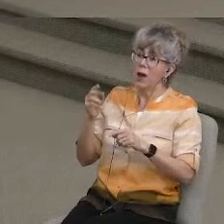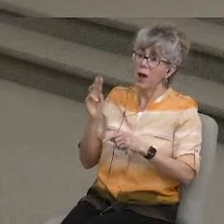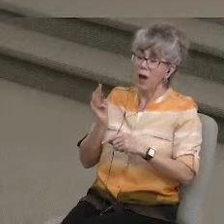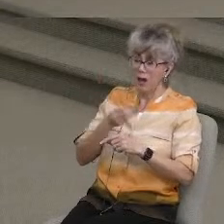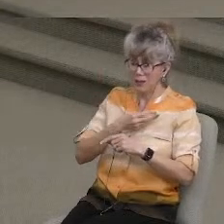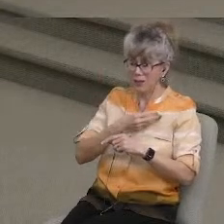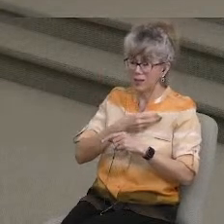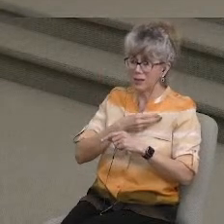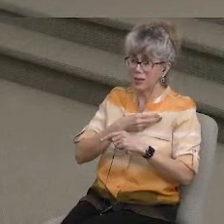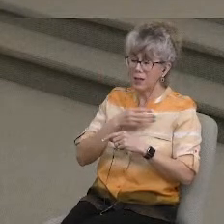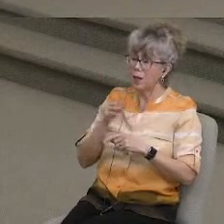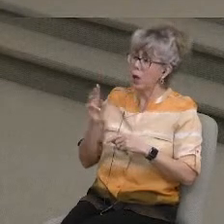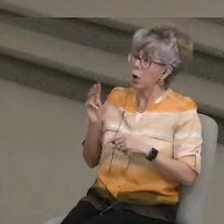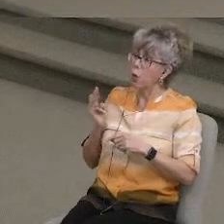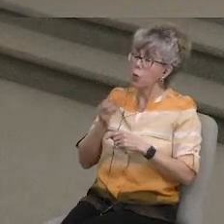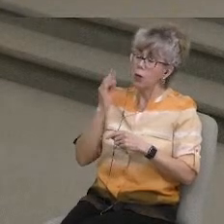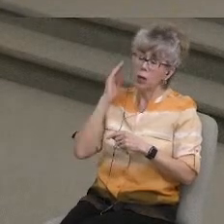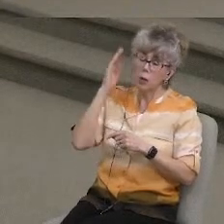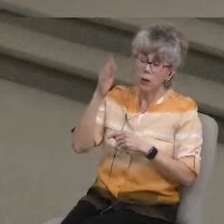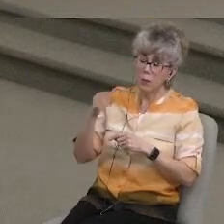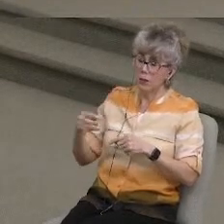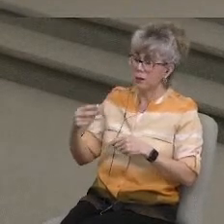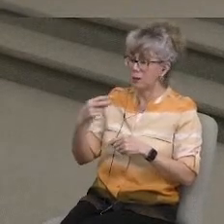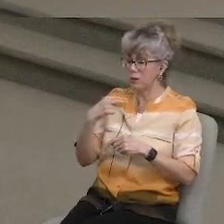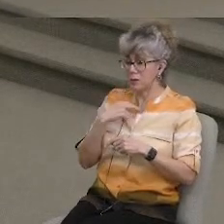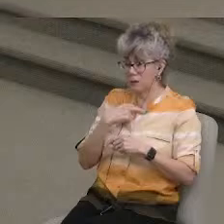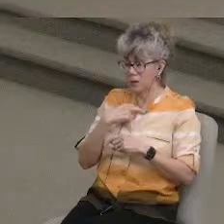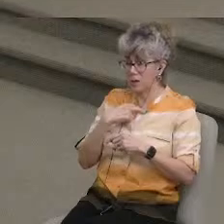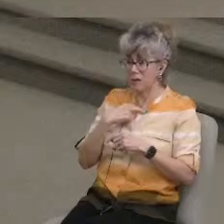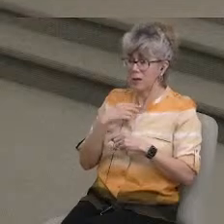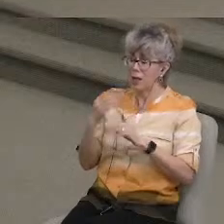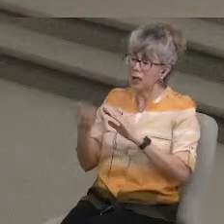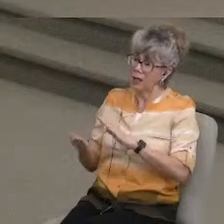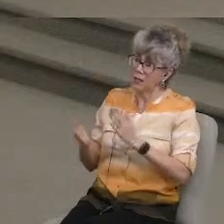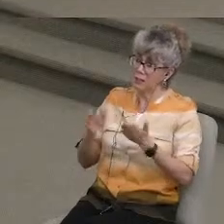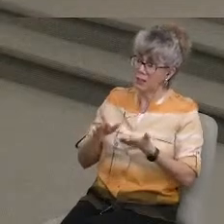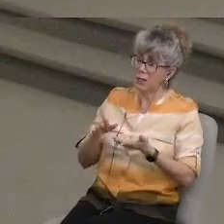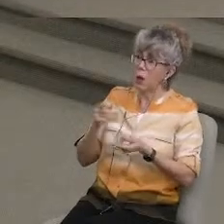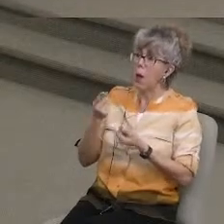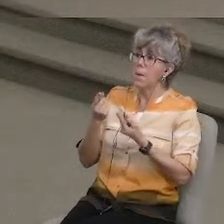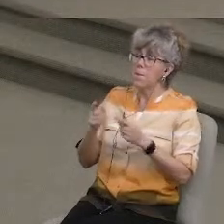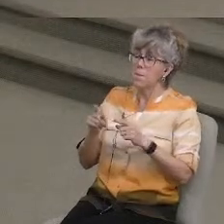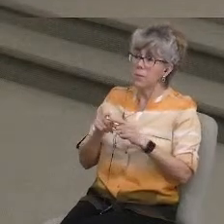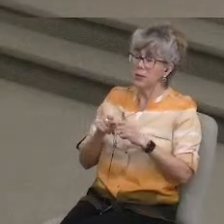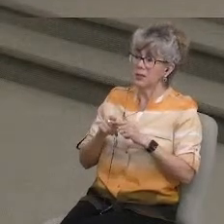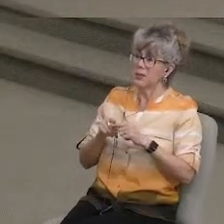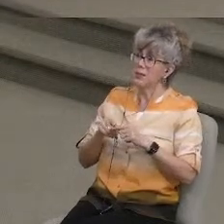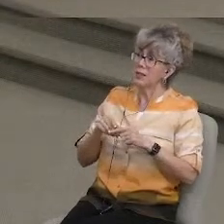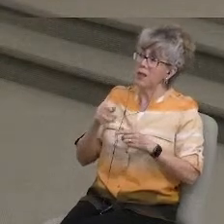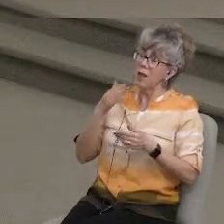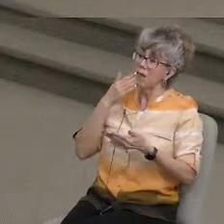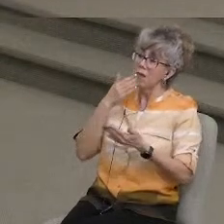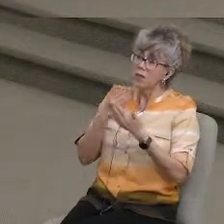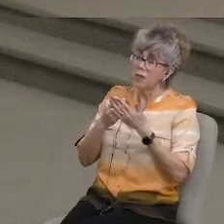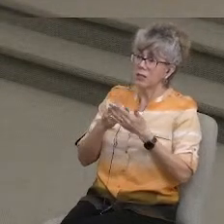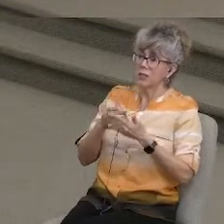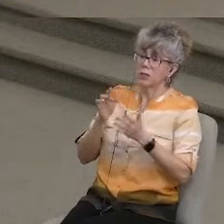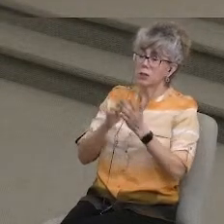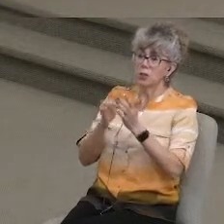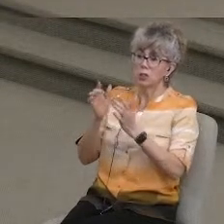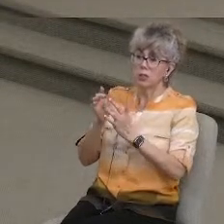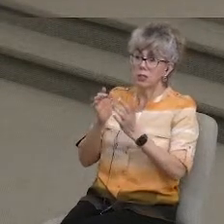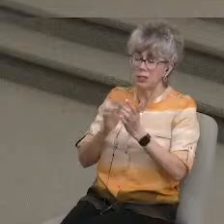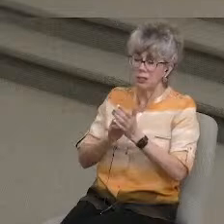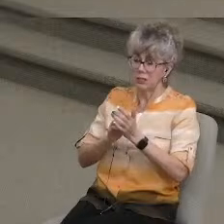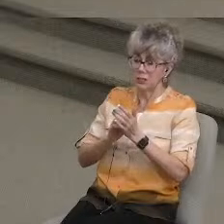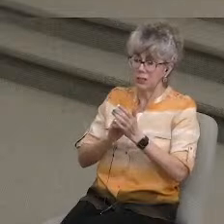forever. But praise be to God who gives us the victory through Jesus Christ our Lord.